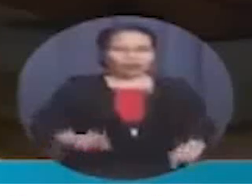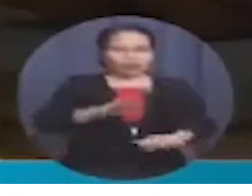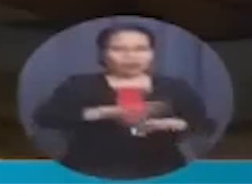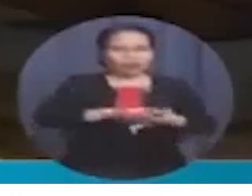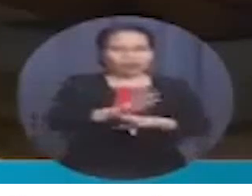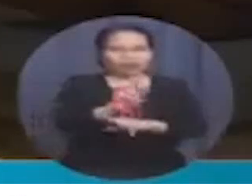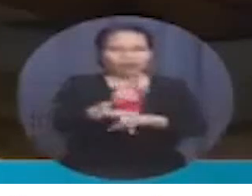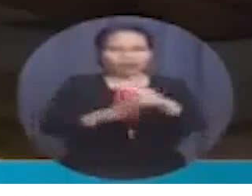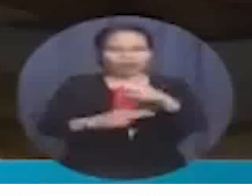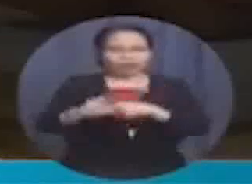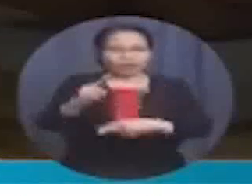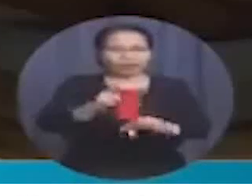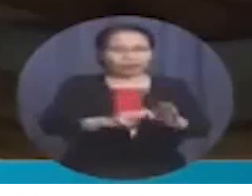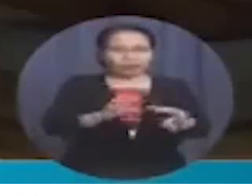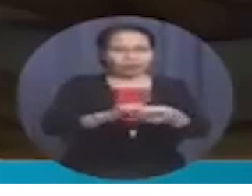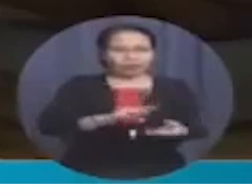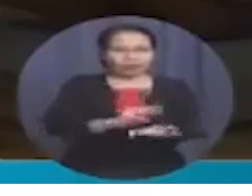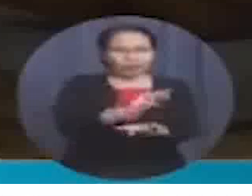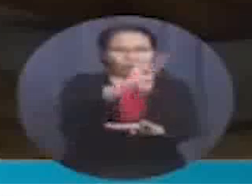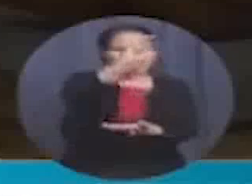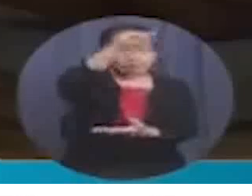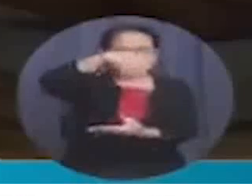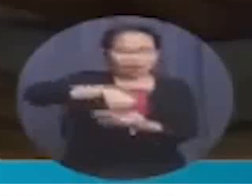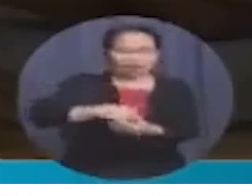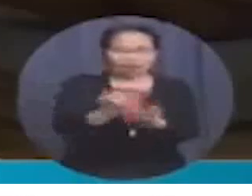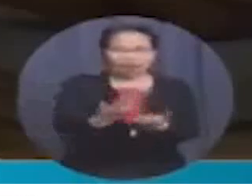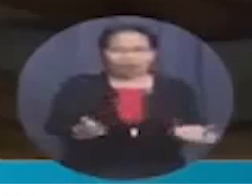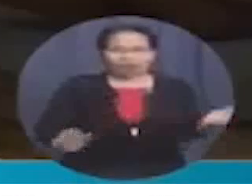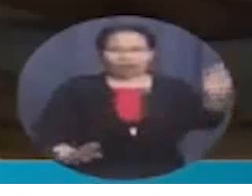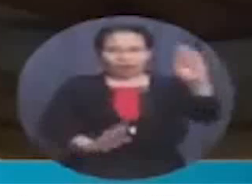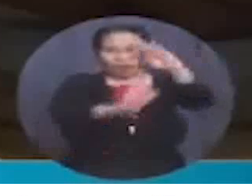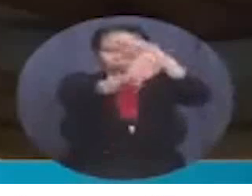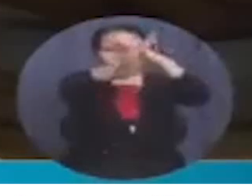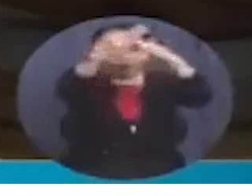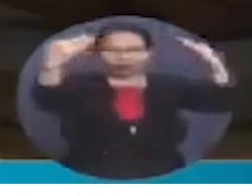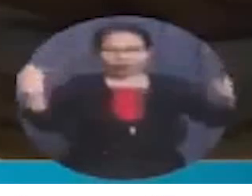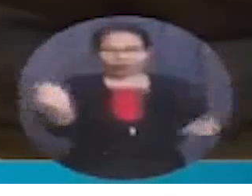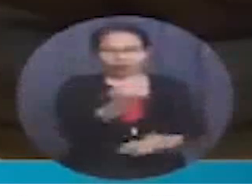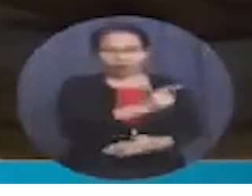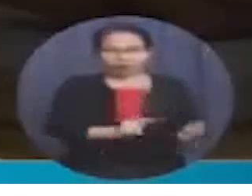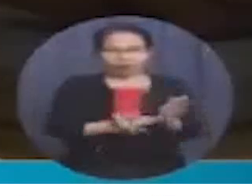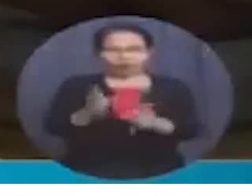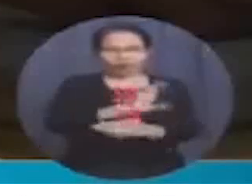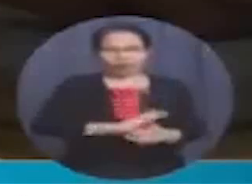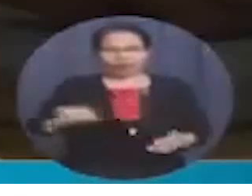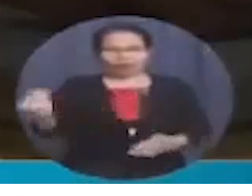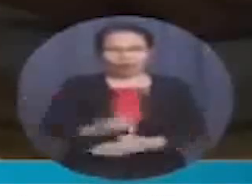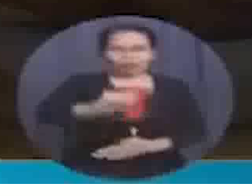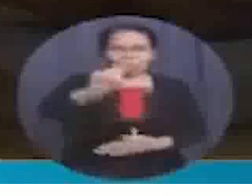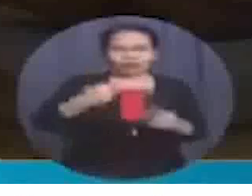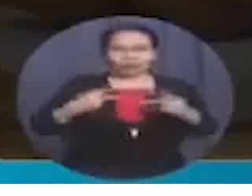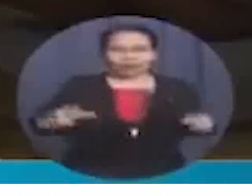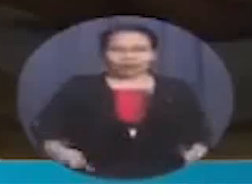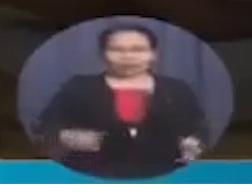on the right hand of the throne of the majesty in the heavens. Our Lord Jesus Christ, our high priest